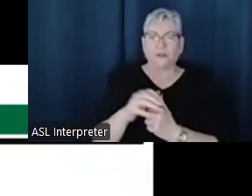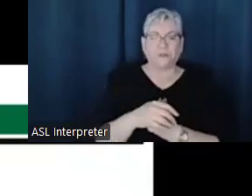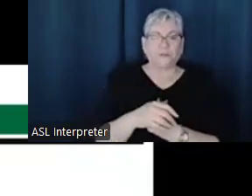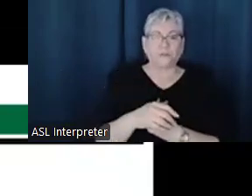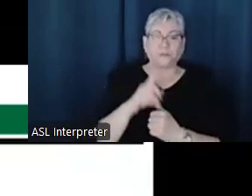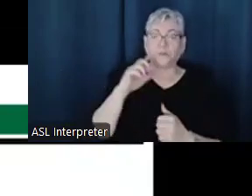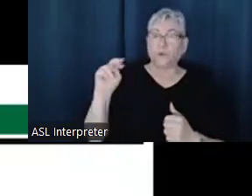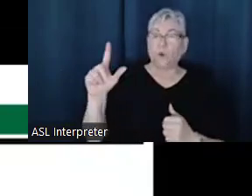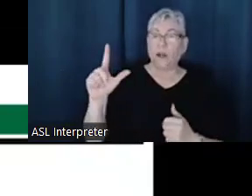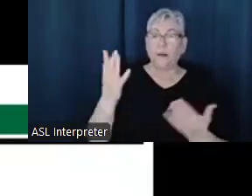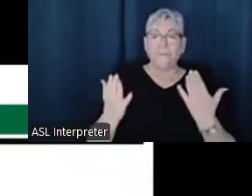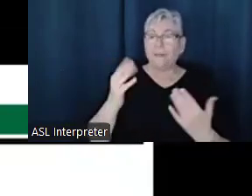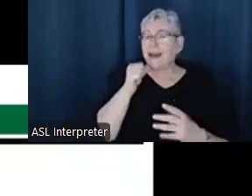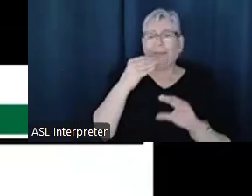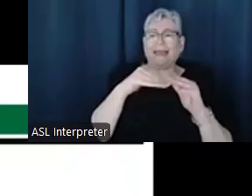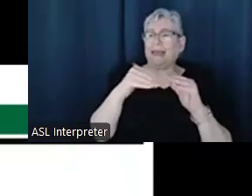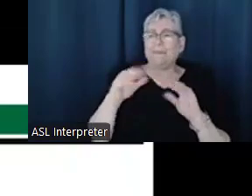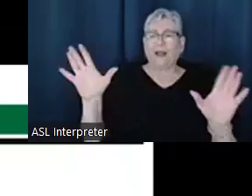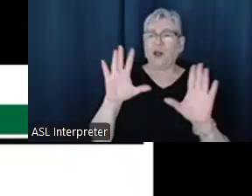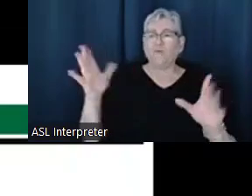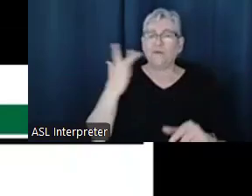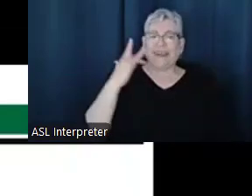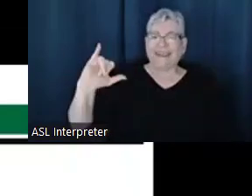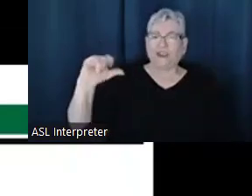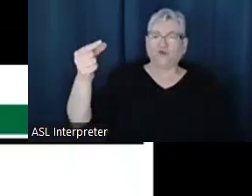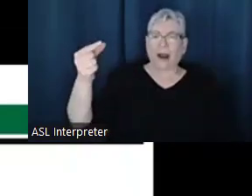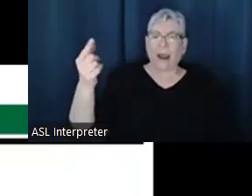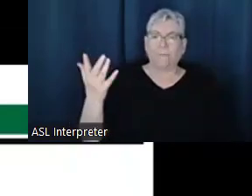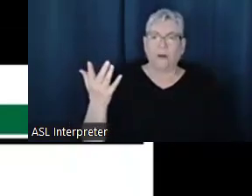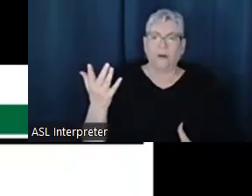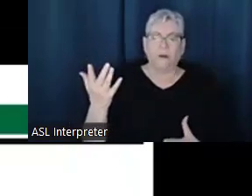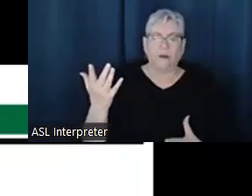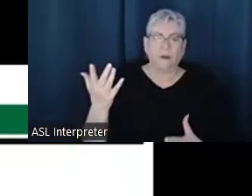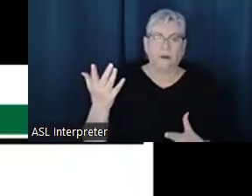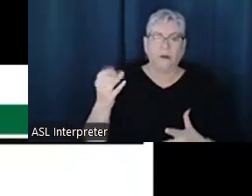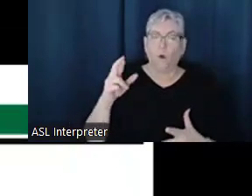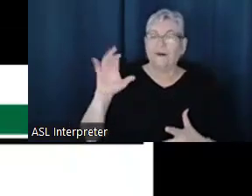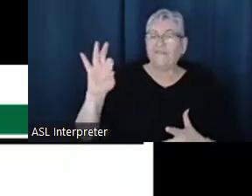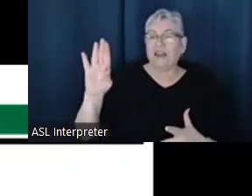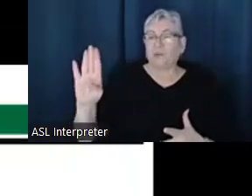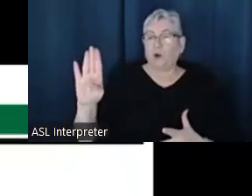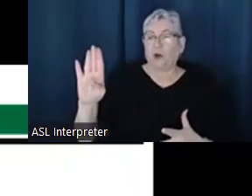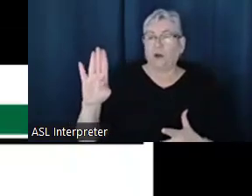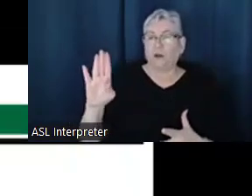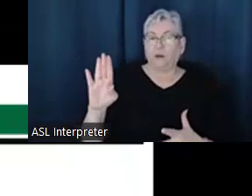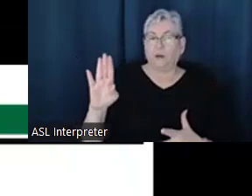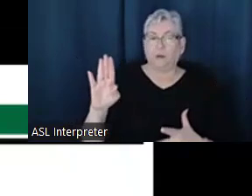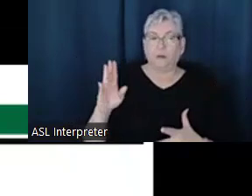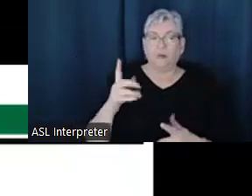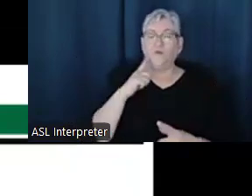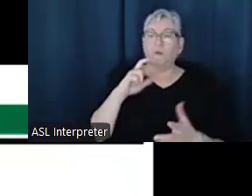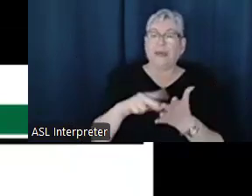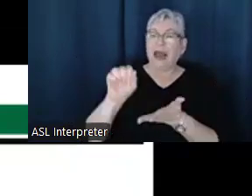be email. They might want to do an Instagram newsletter or a Facebook newsletter where every week they put out a